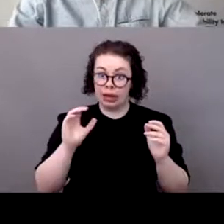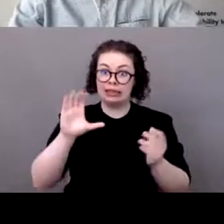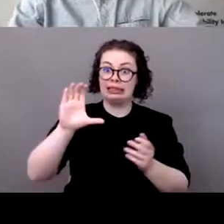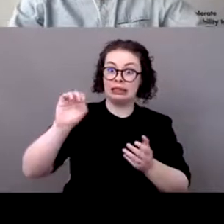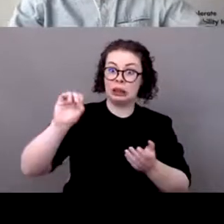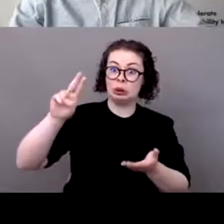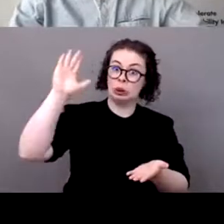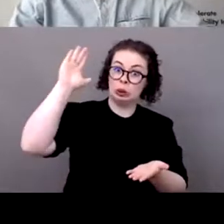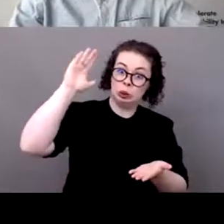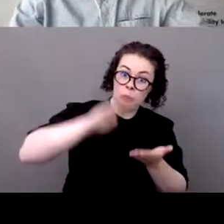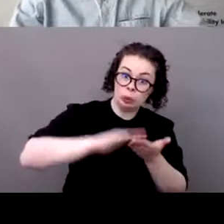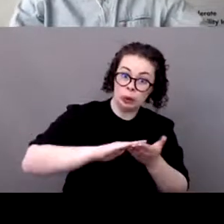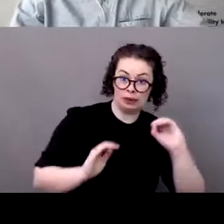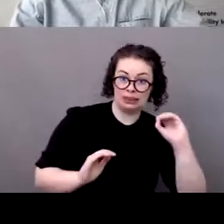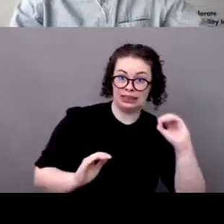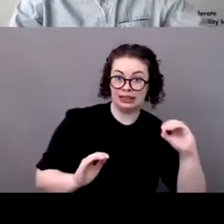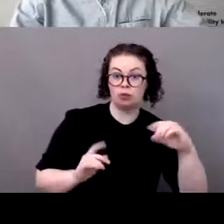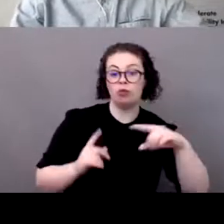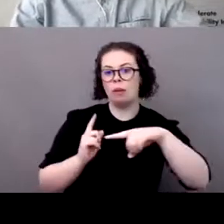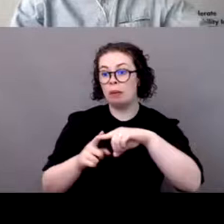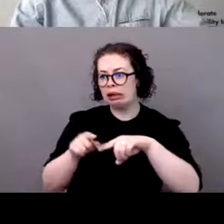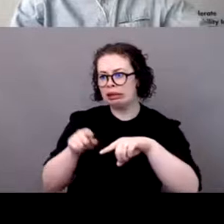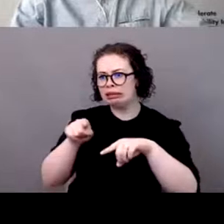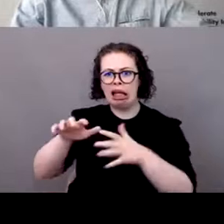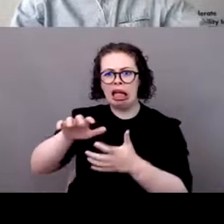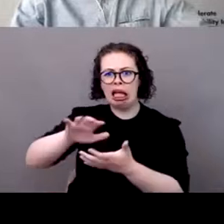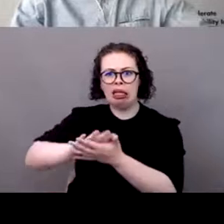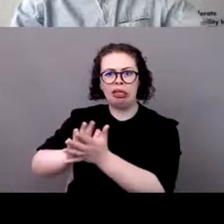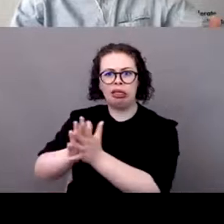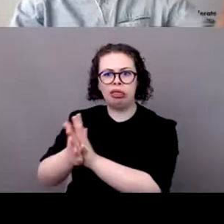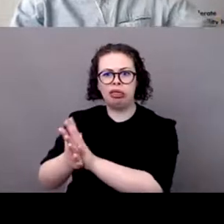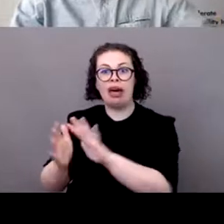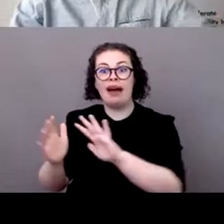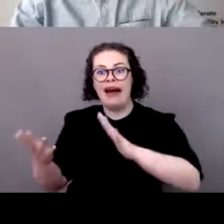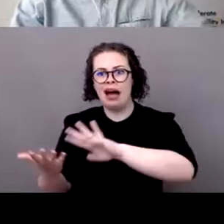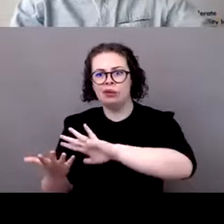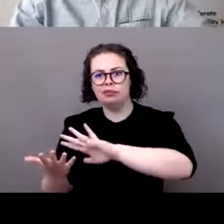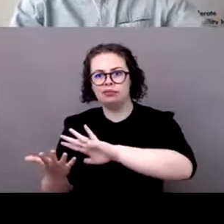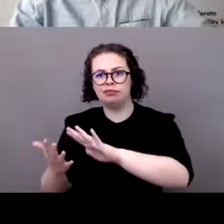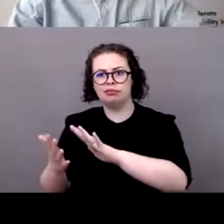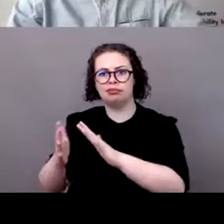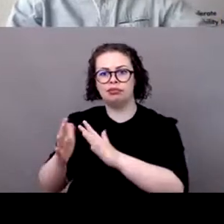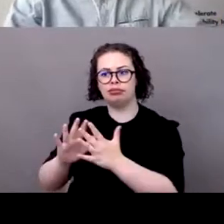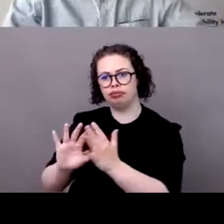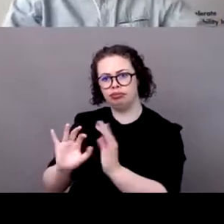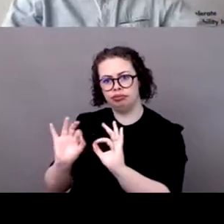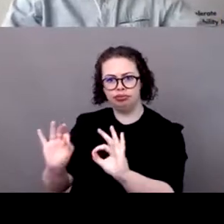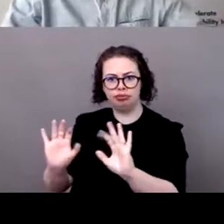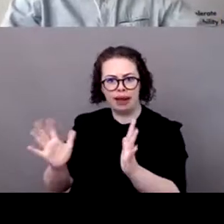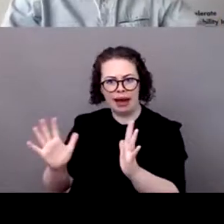the hard nuts. And I give you an example